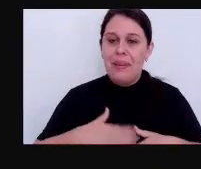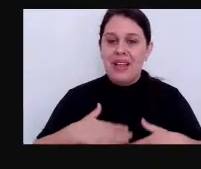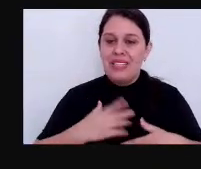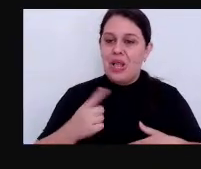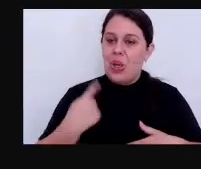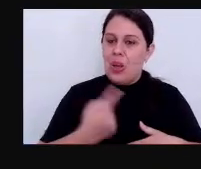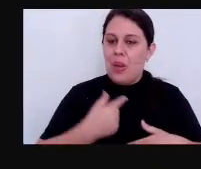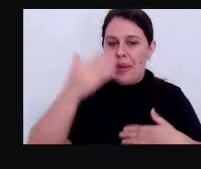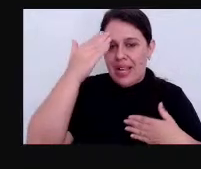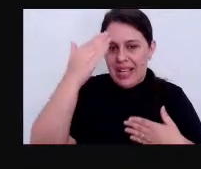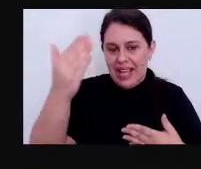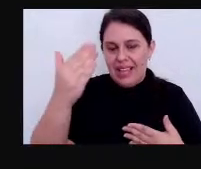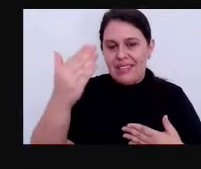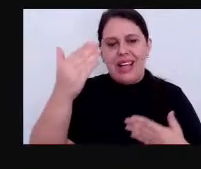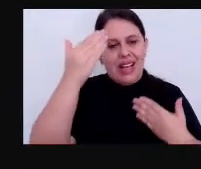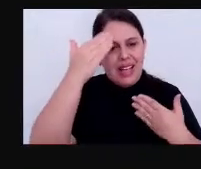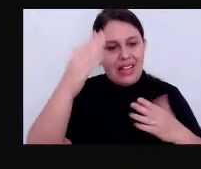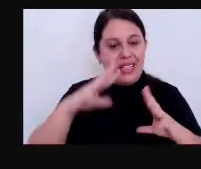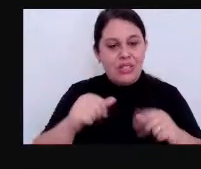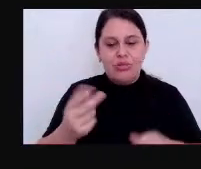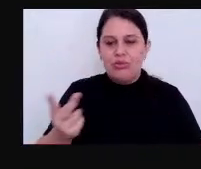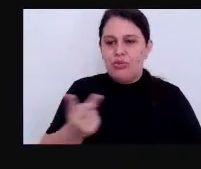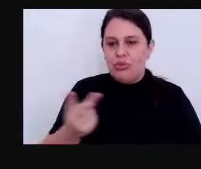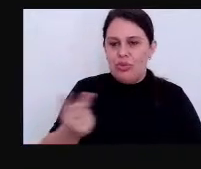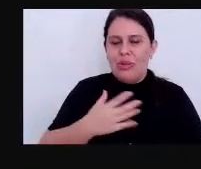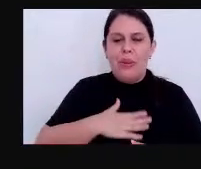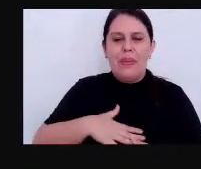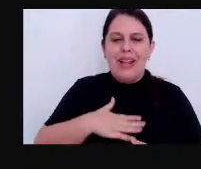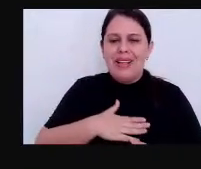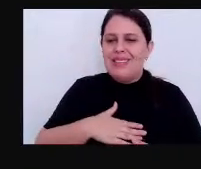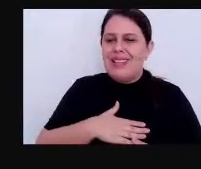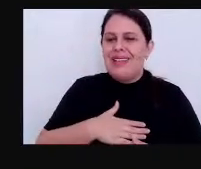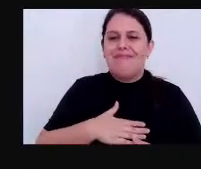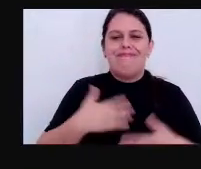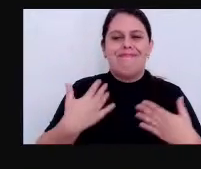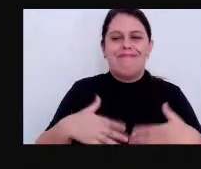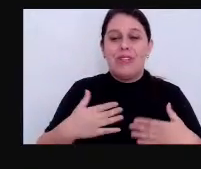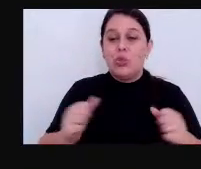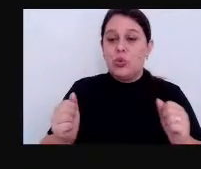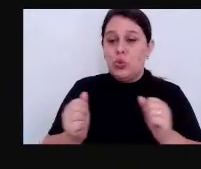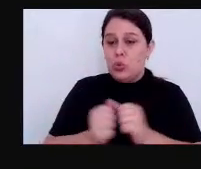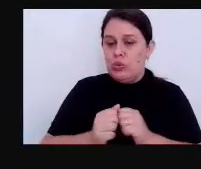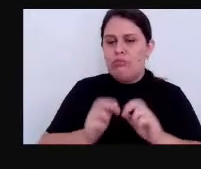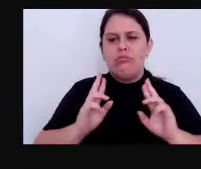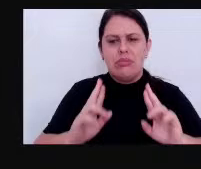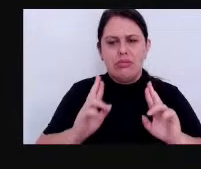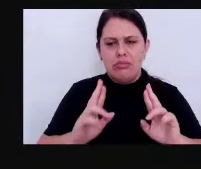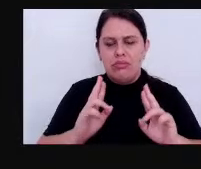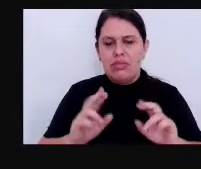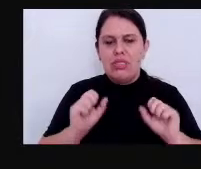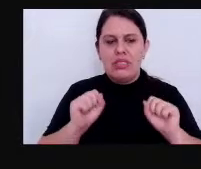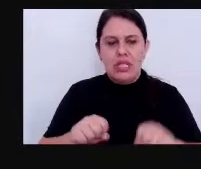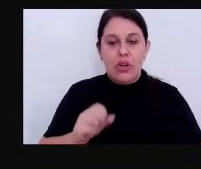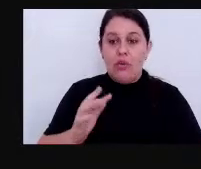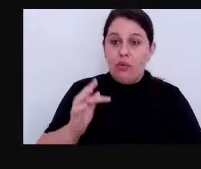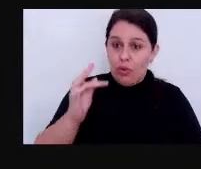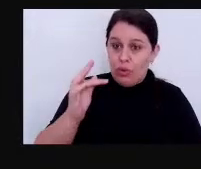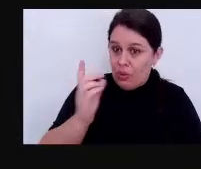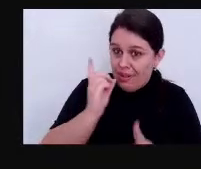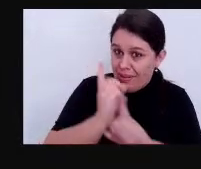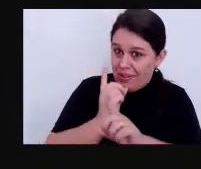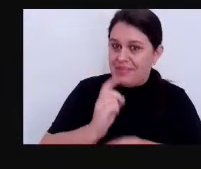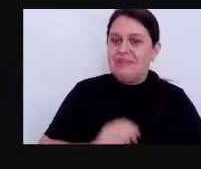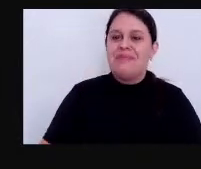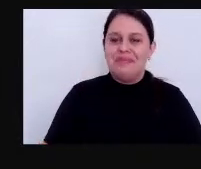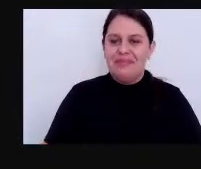is a pleasure, a huge pleasure to have you both with us. We hope to see you both in the future with the British Council in